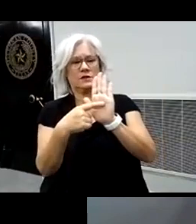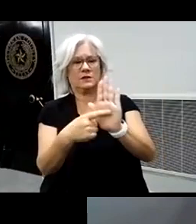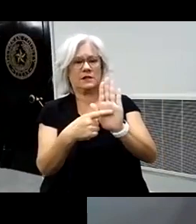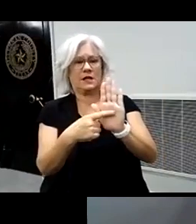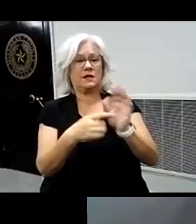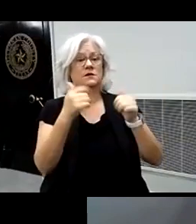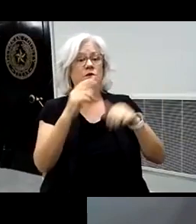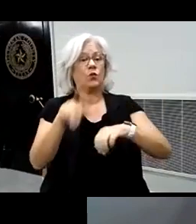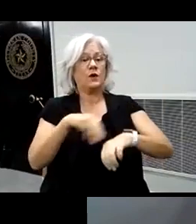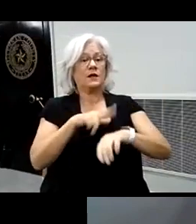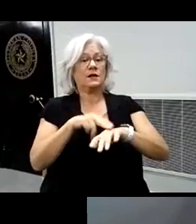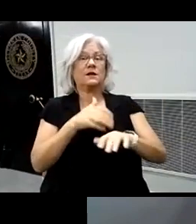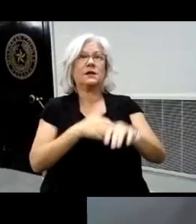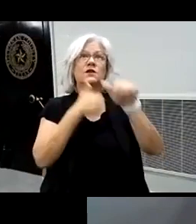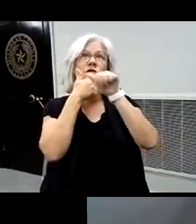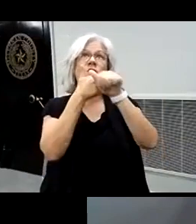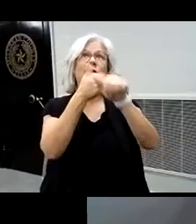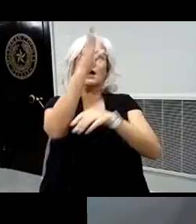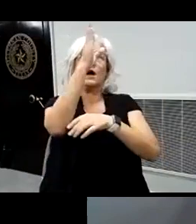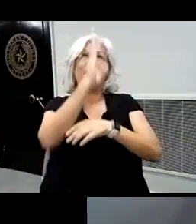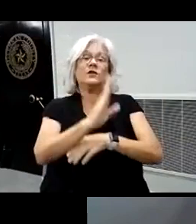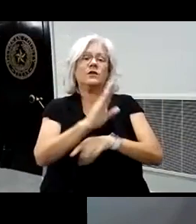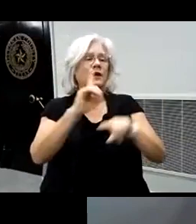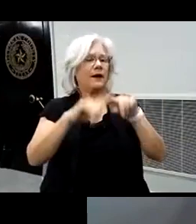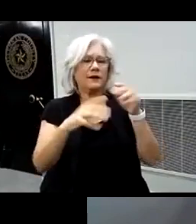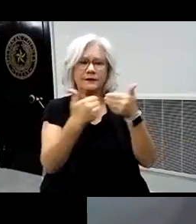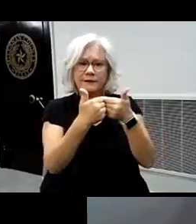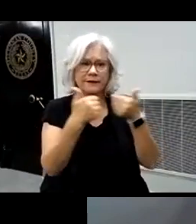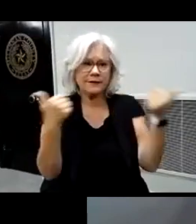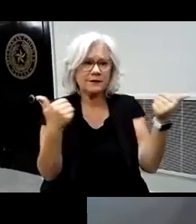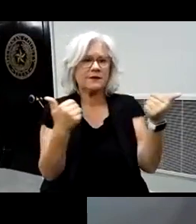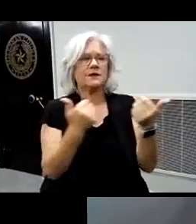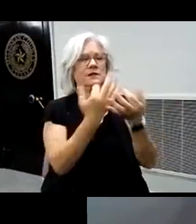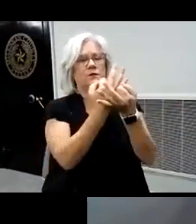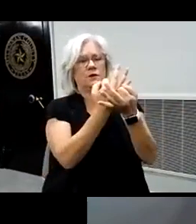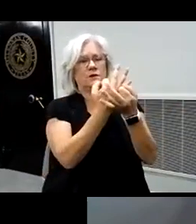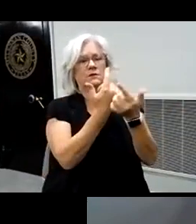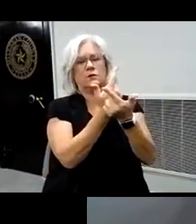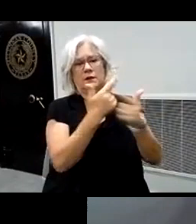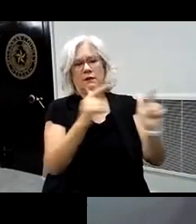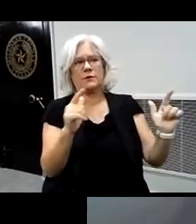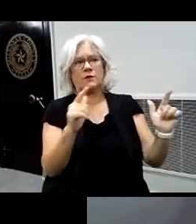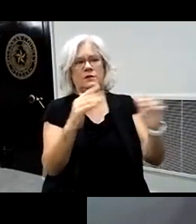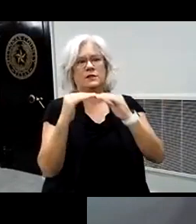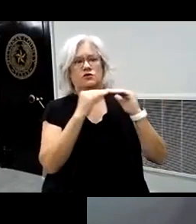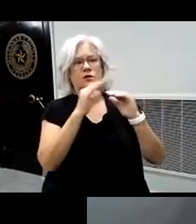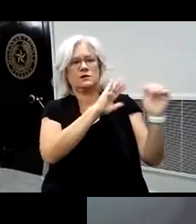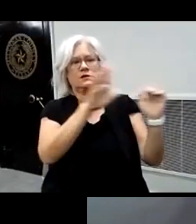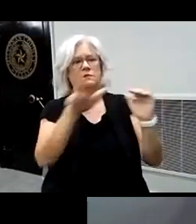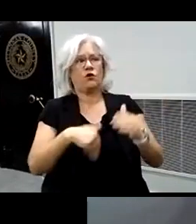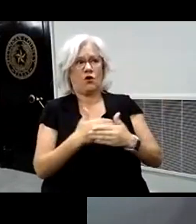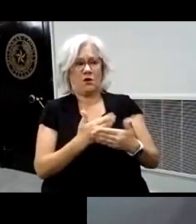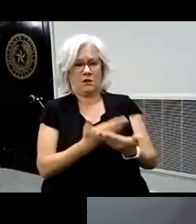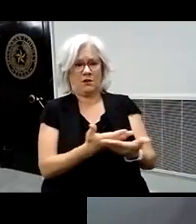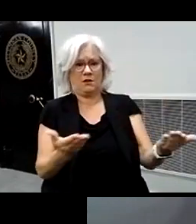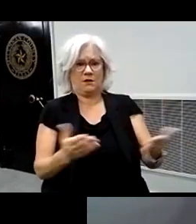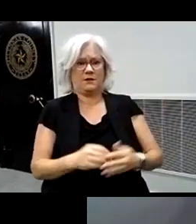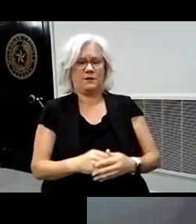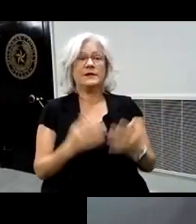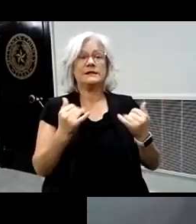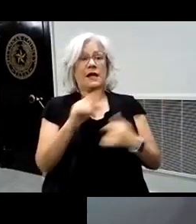for which it stands, one nation, under God, indivisible, with liberty and justice for